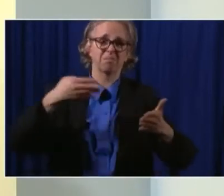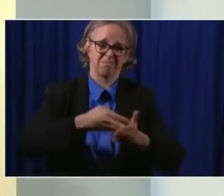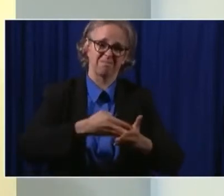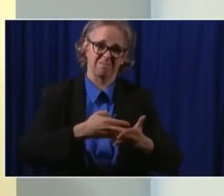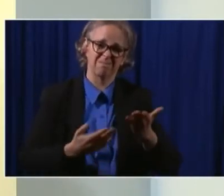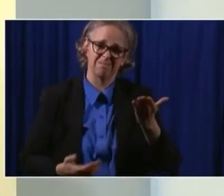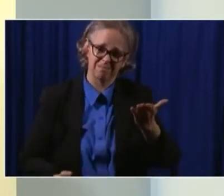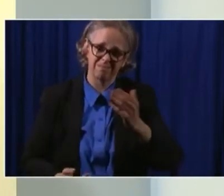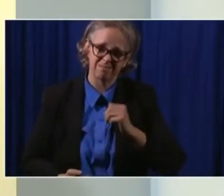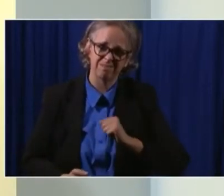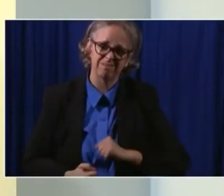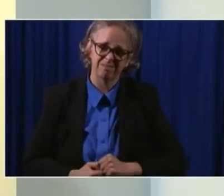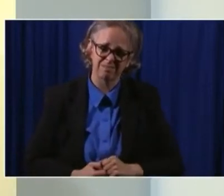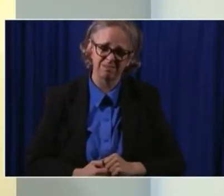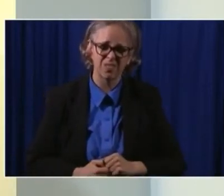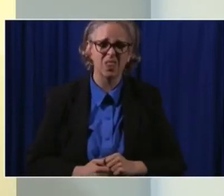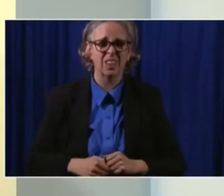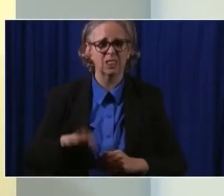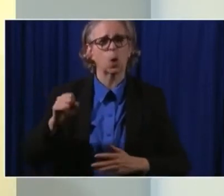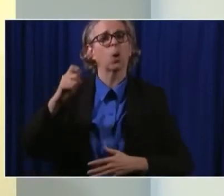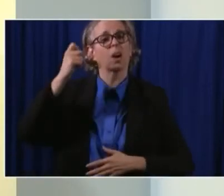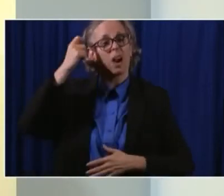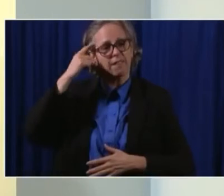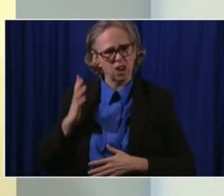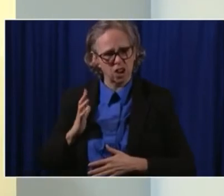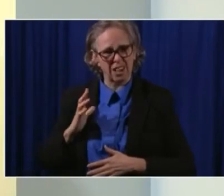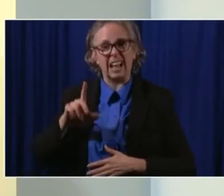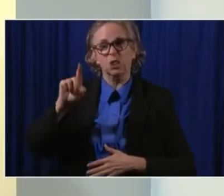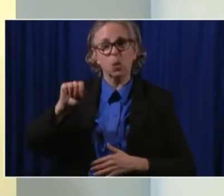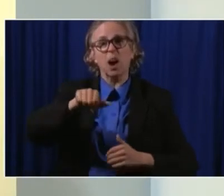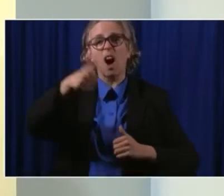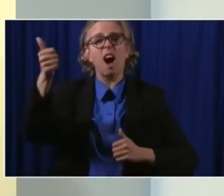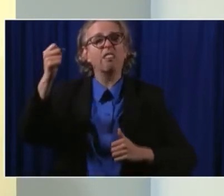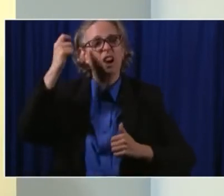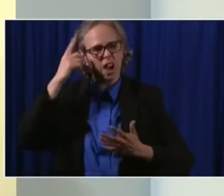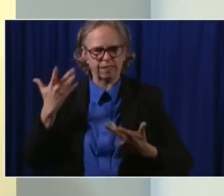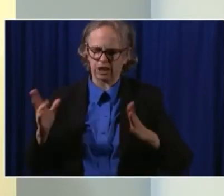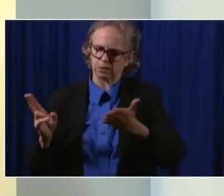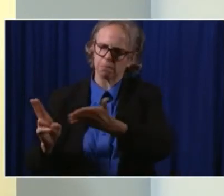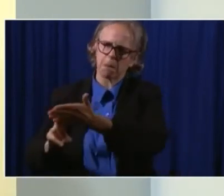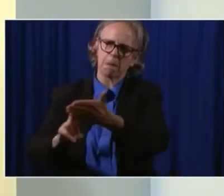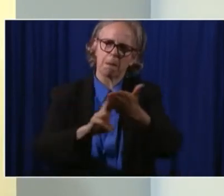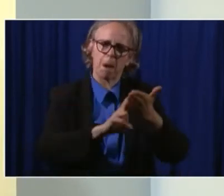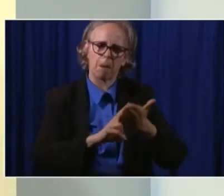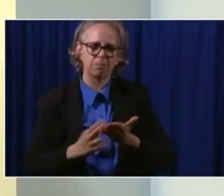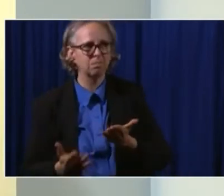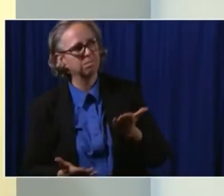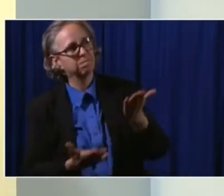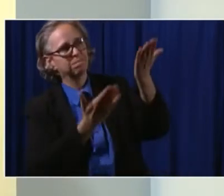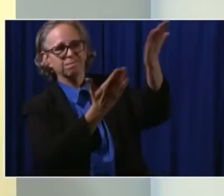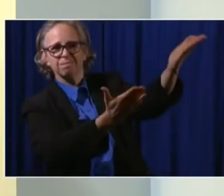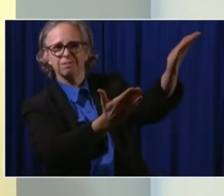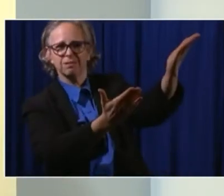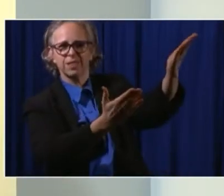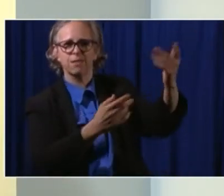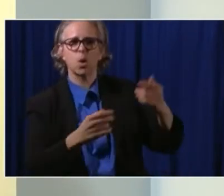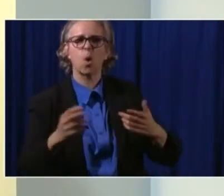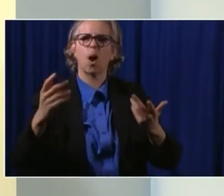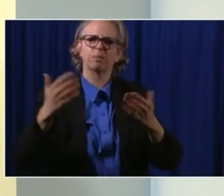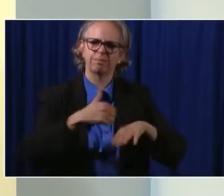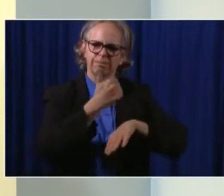with 20 other governors, that we have that stability, that regulatory stability, that liability stability for